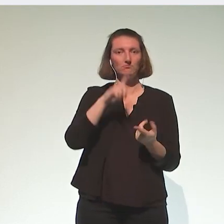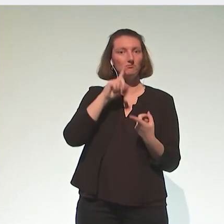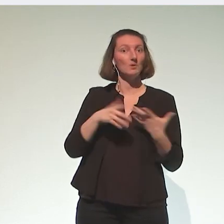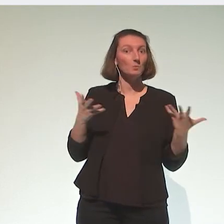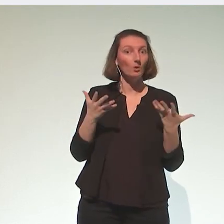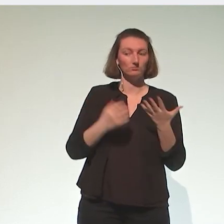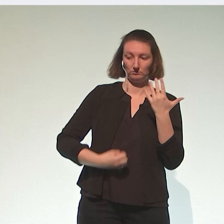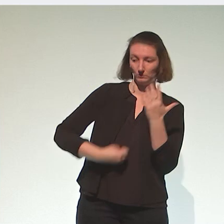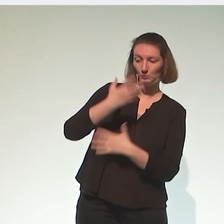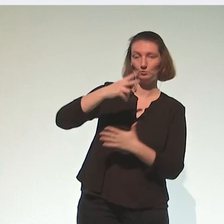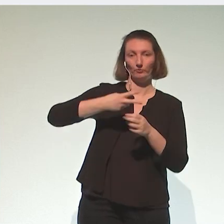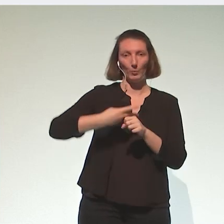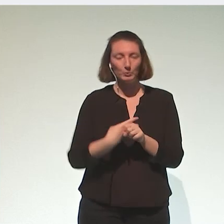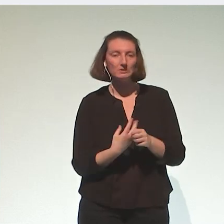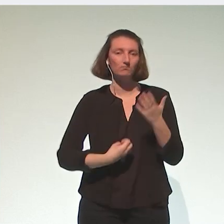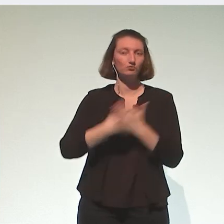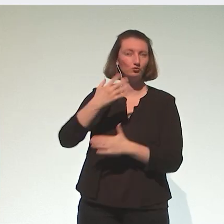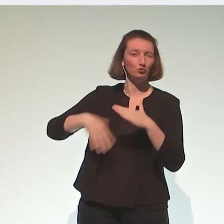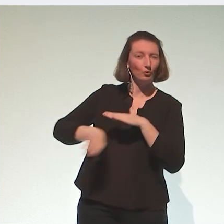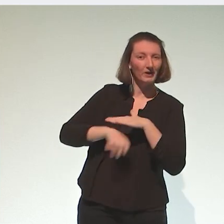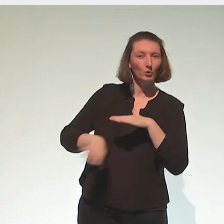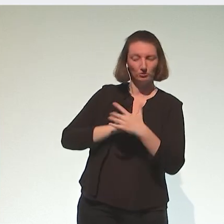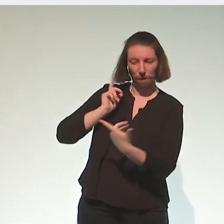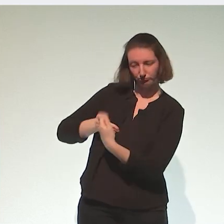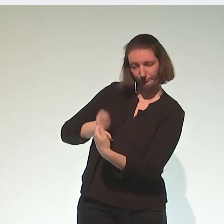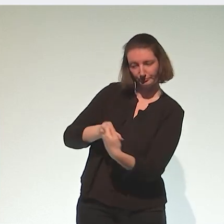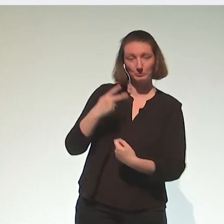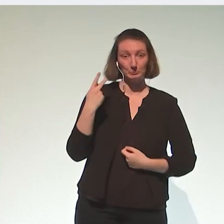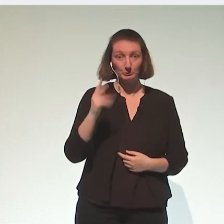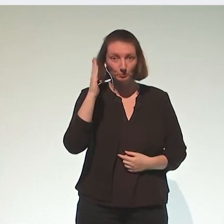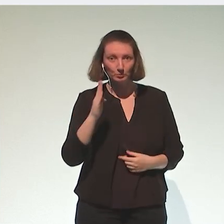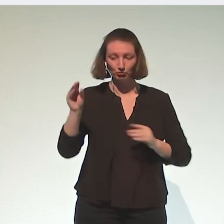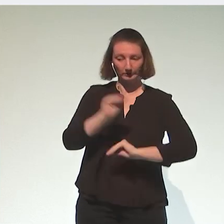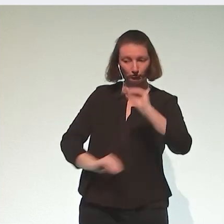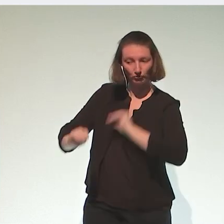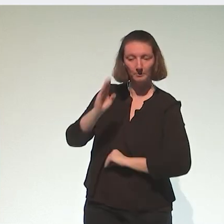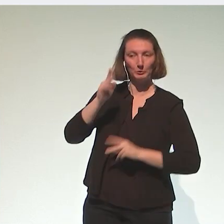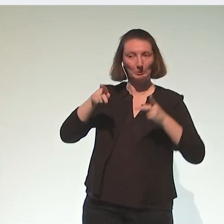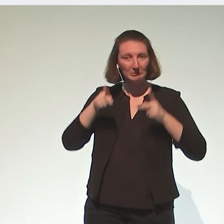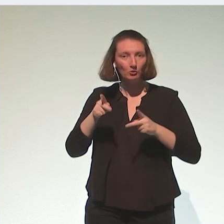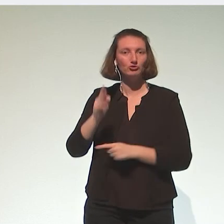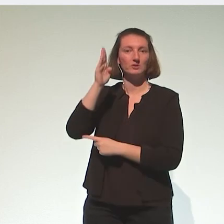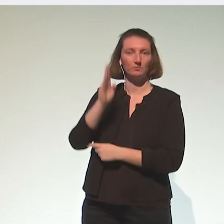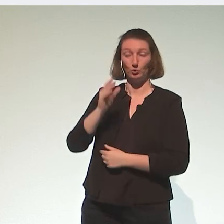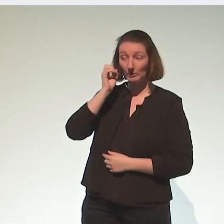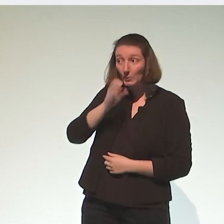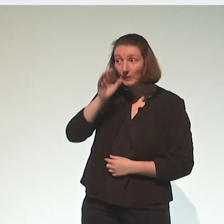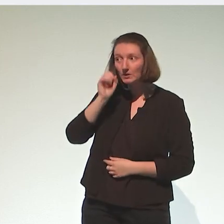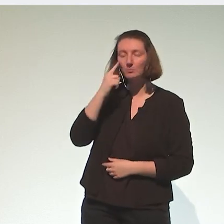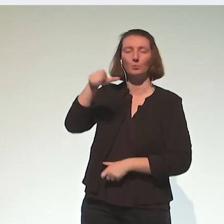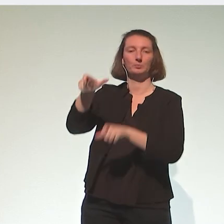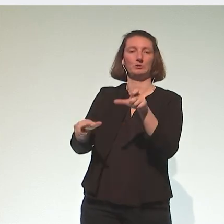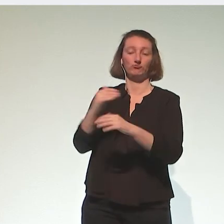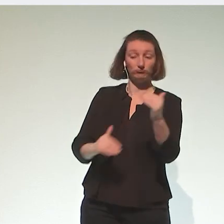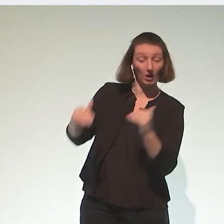develop tools and resources that pick up on therapeutic, pedagogic, and the daily needs of